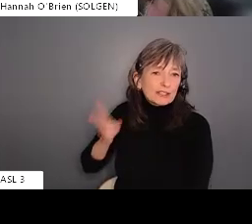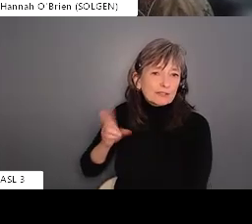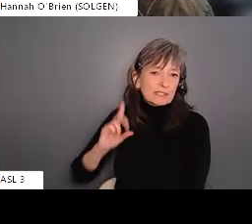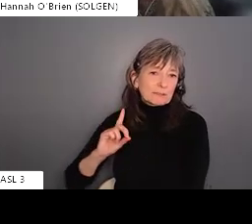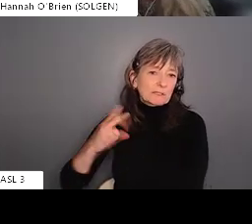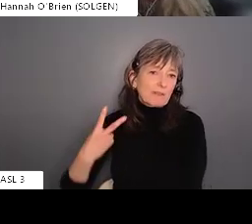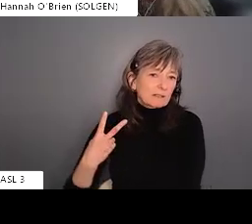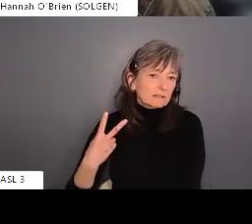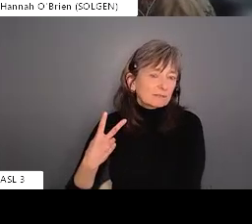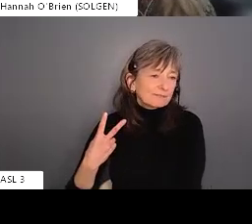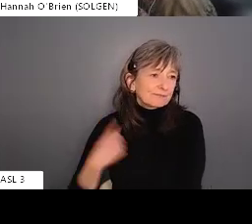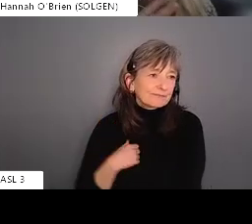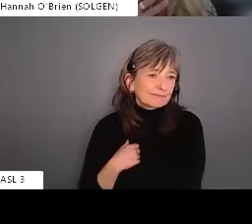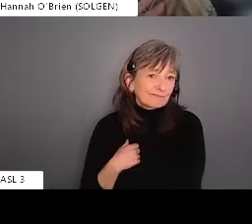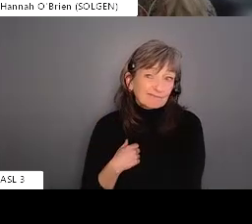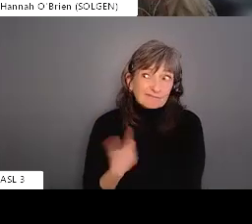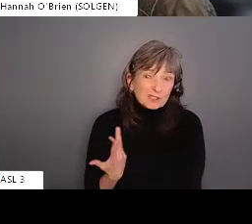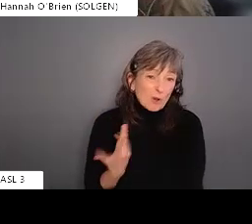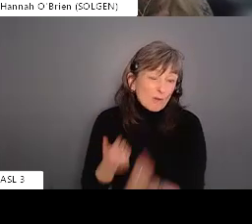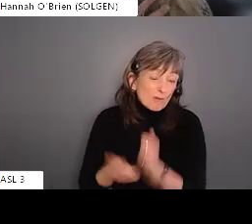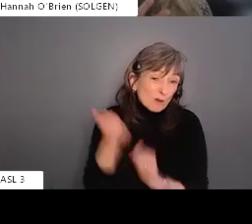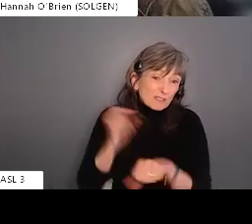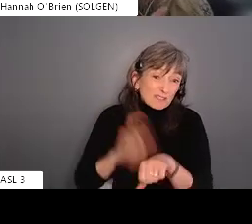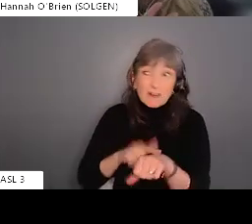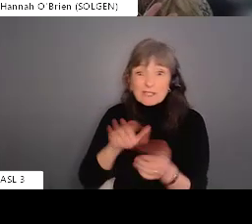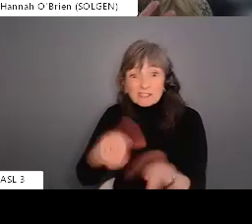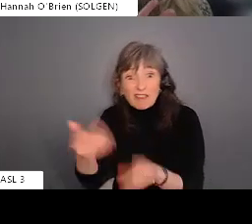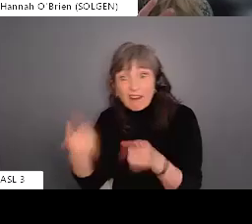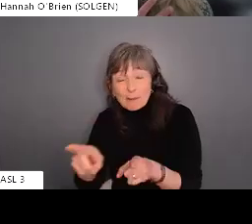not a surprise that this happens. There is a history, there